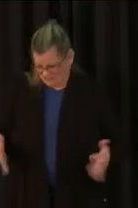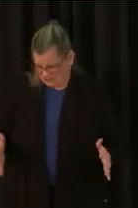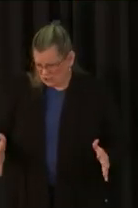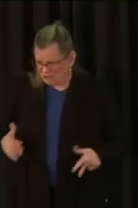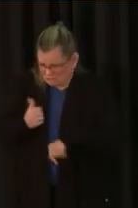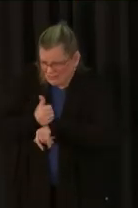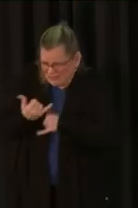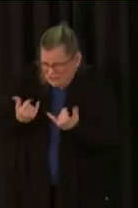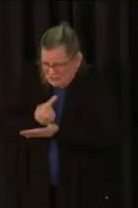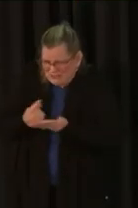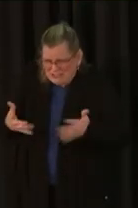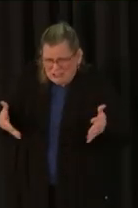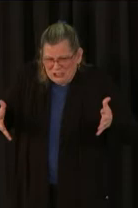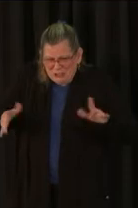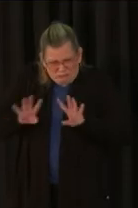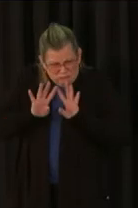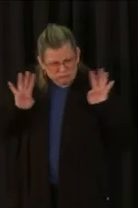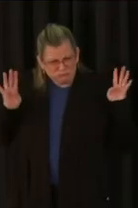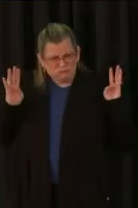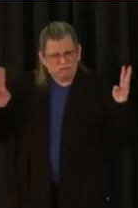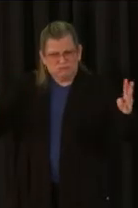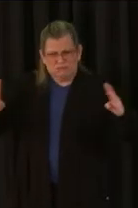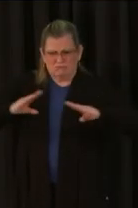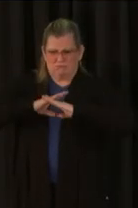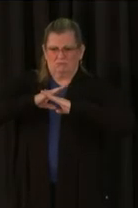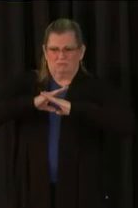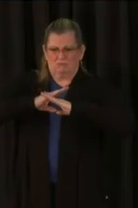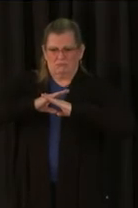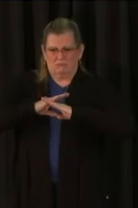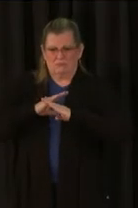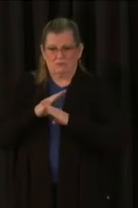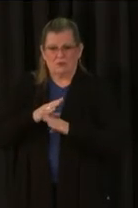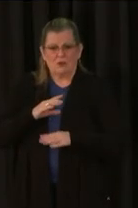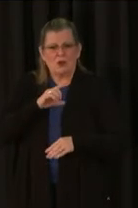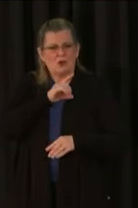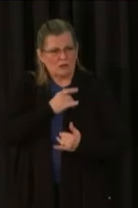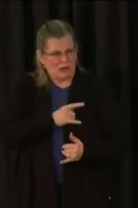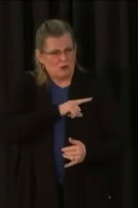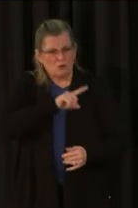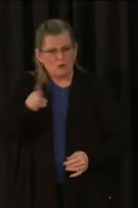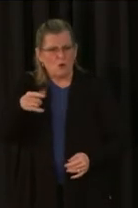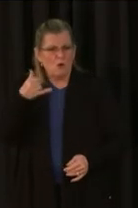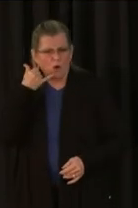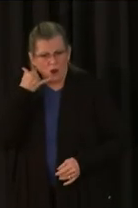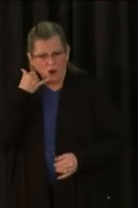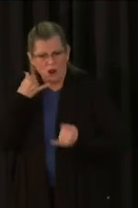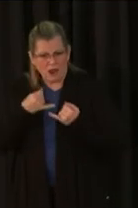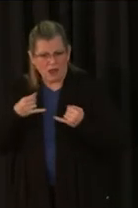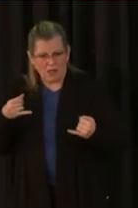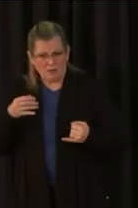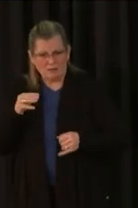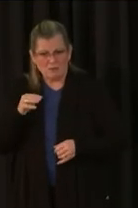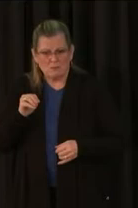Well, thank you for that. And let's go to the call line. I think we have a caller, Morgan. Morgan, can you hear